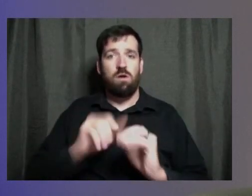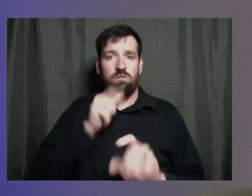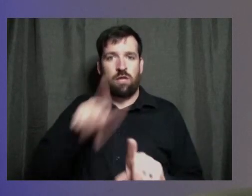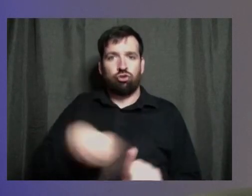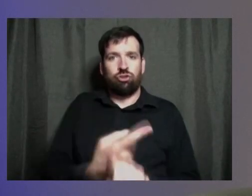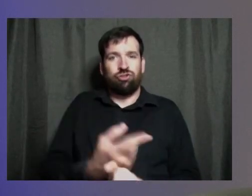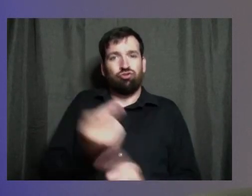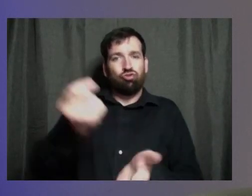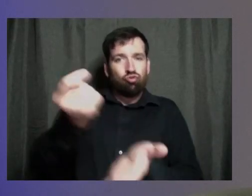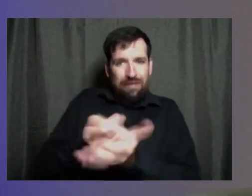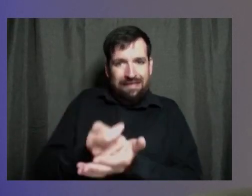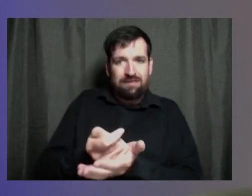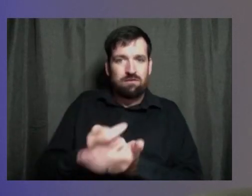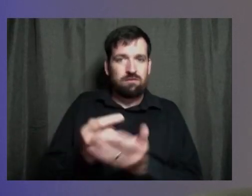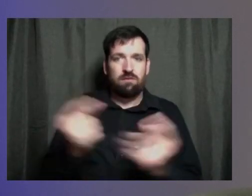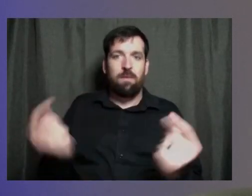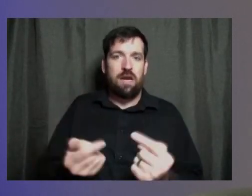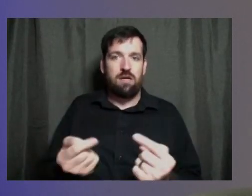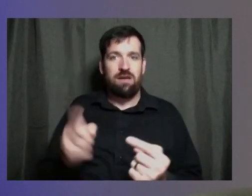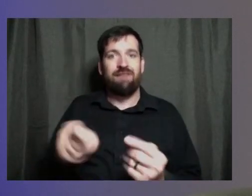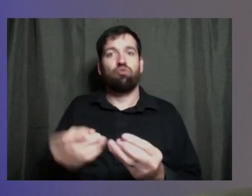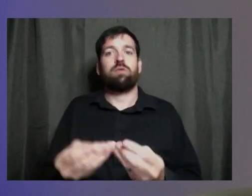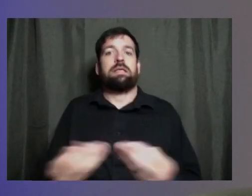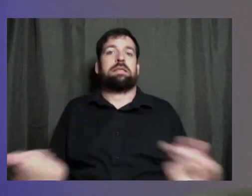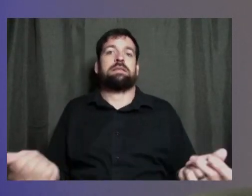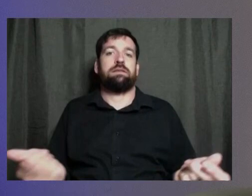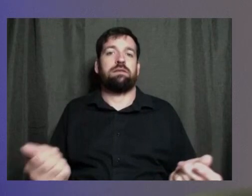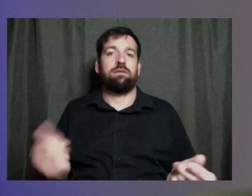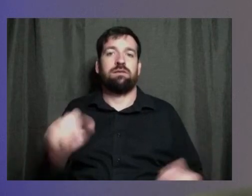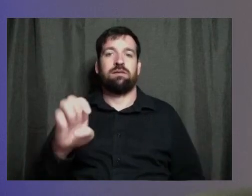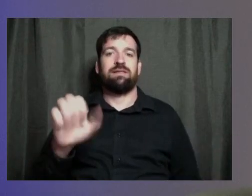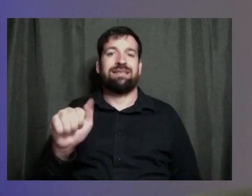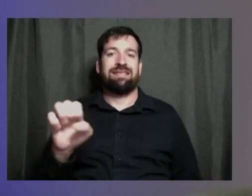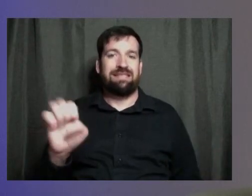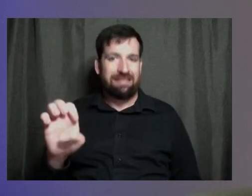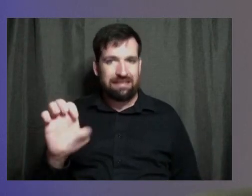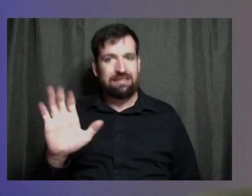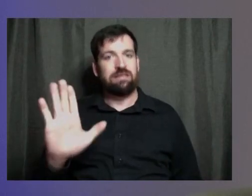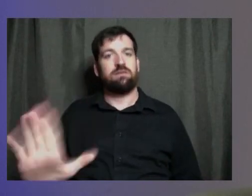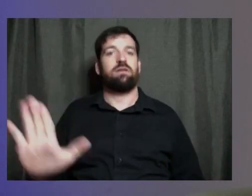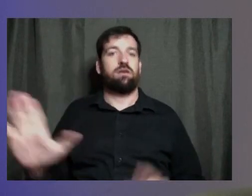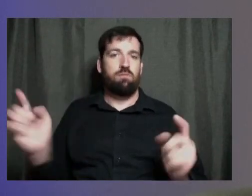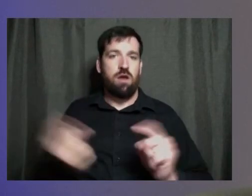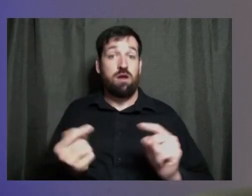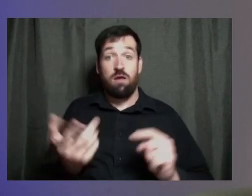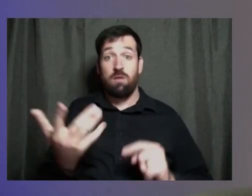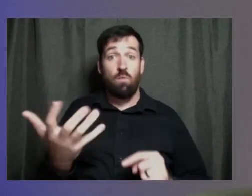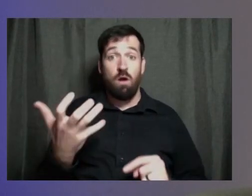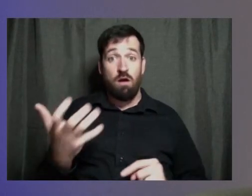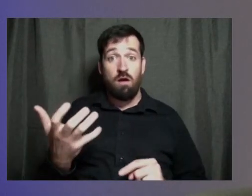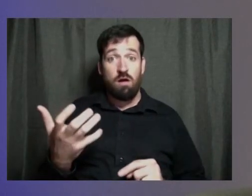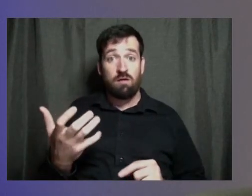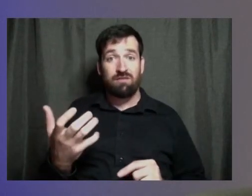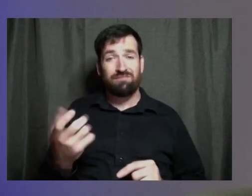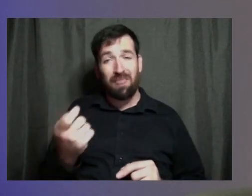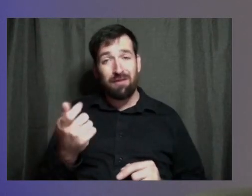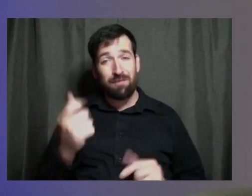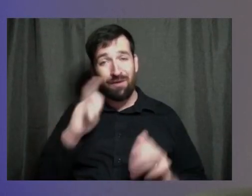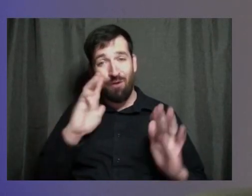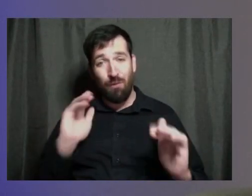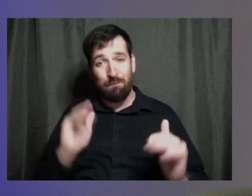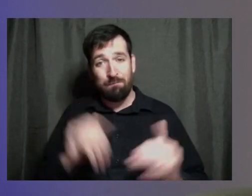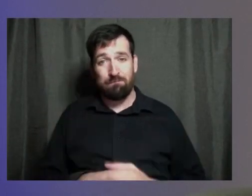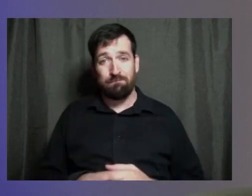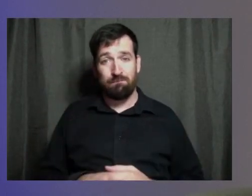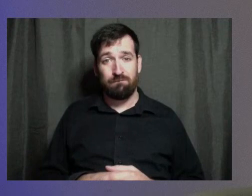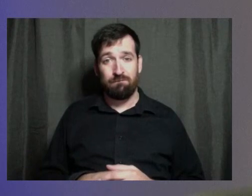pain. You have to ease their pain, because what people really want is they want a little bit of hope. Even